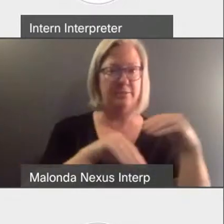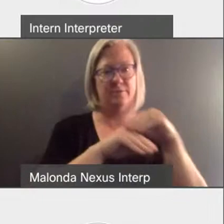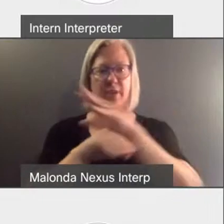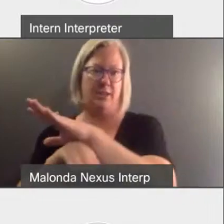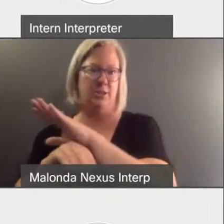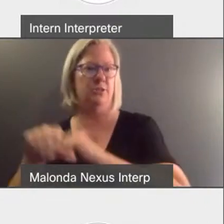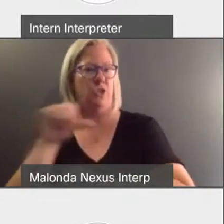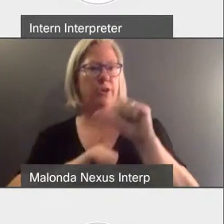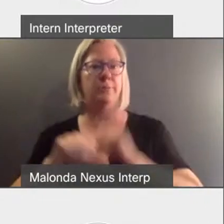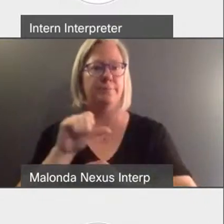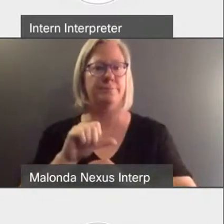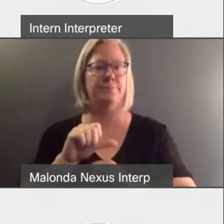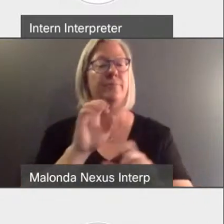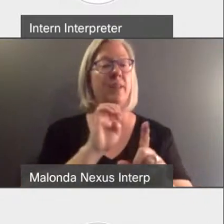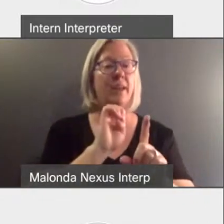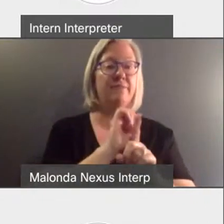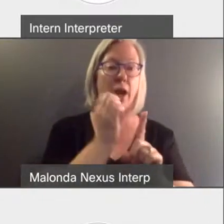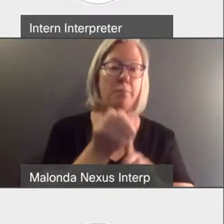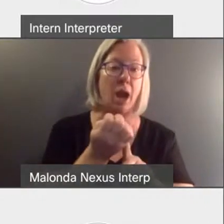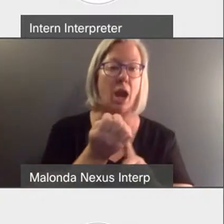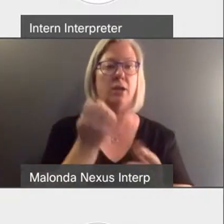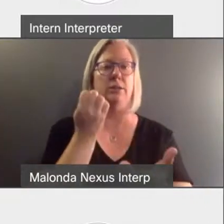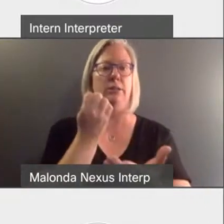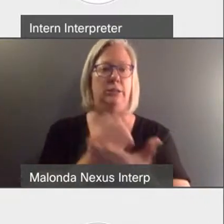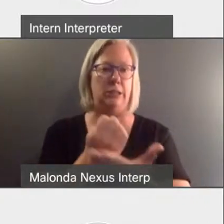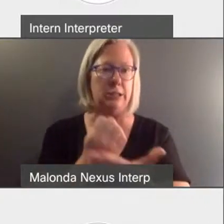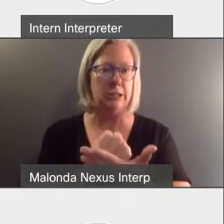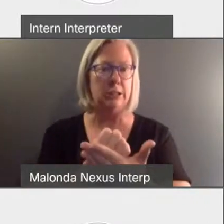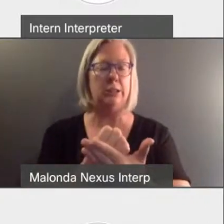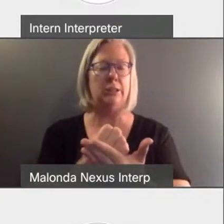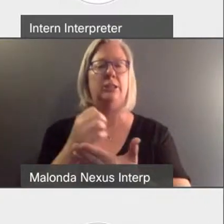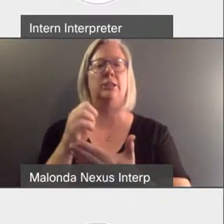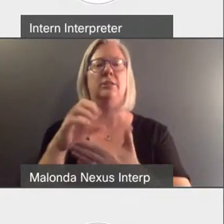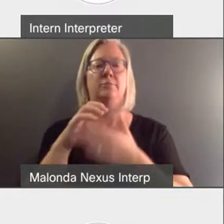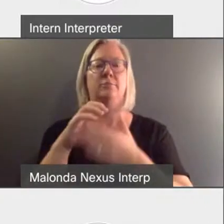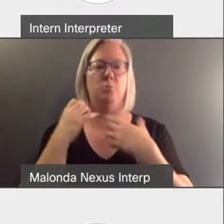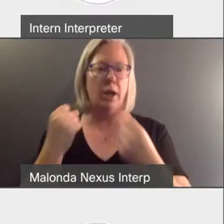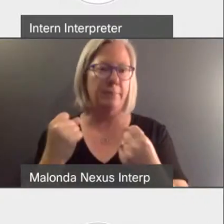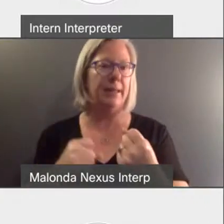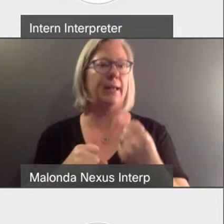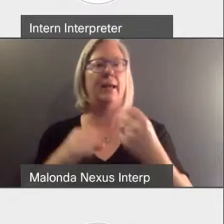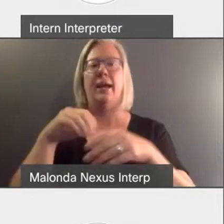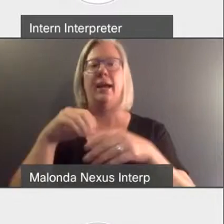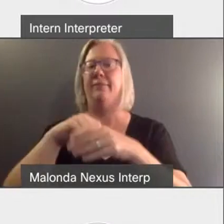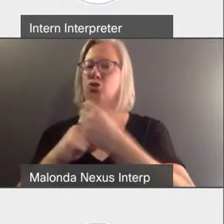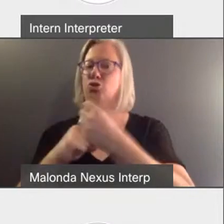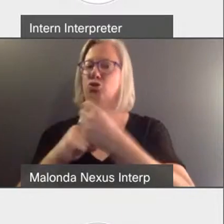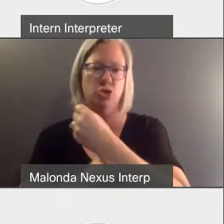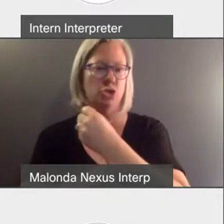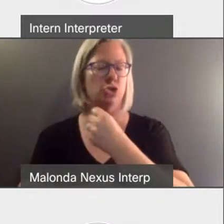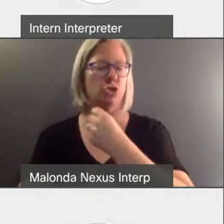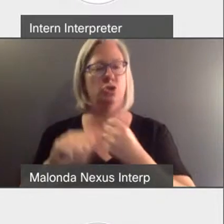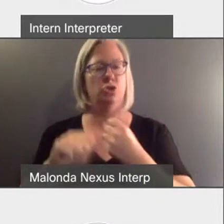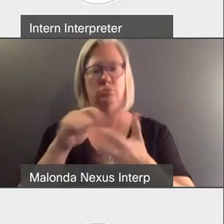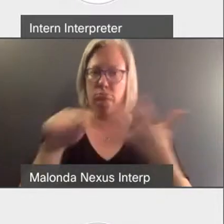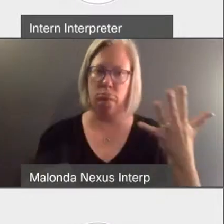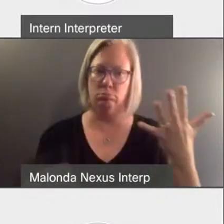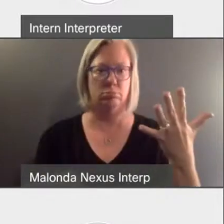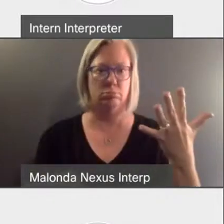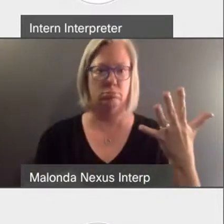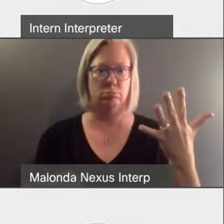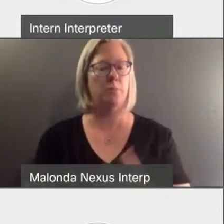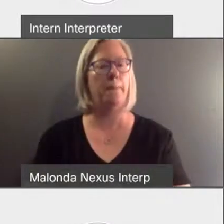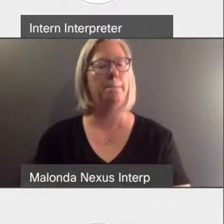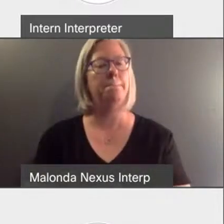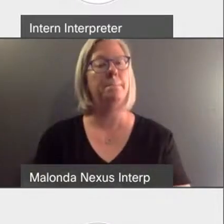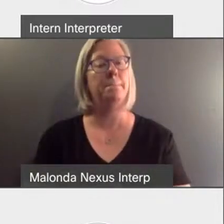ways: environmental impacts, economic development and viability, infrastructure durability, to name just a few.